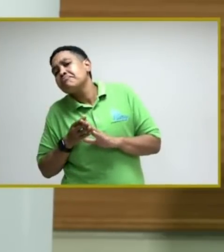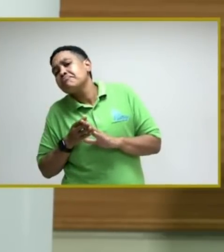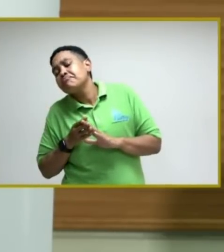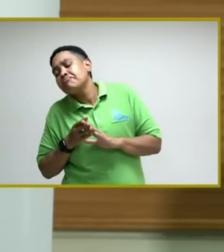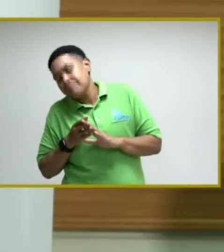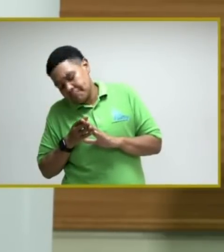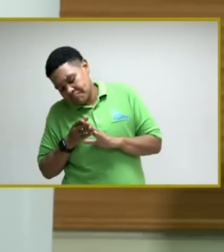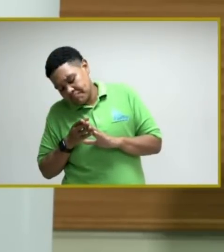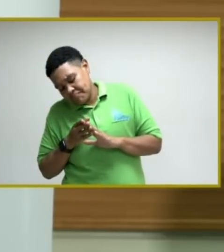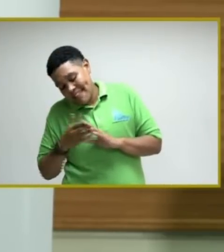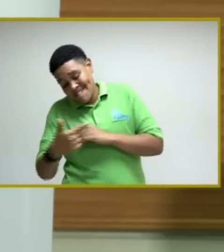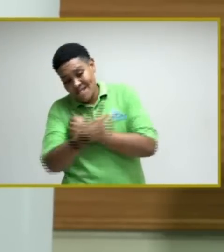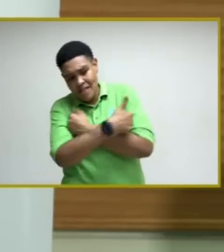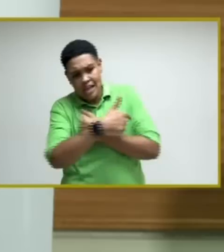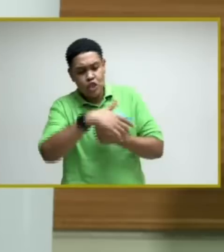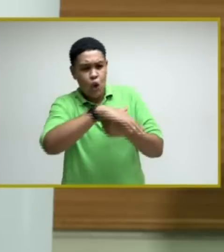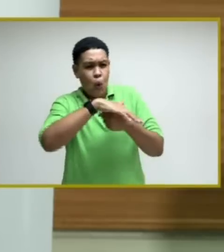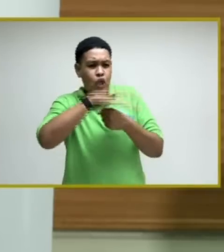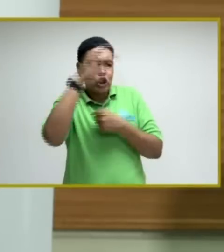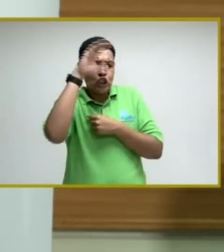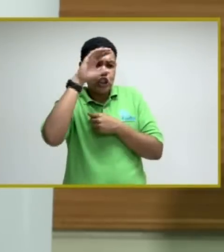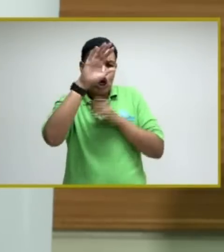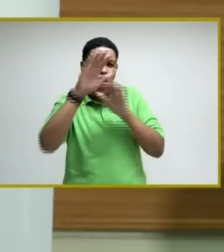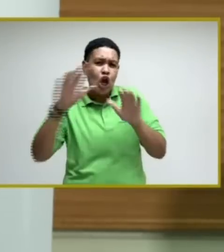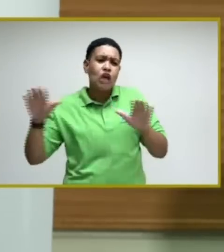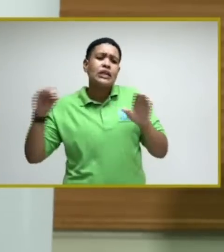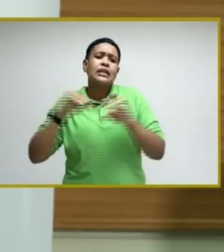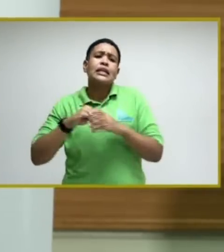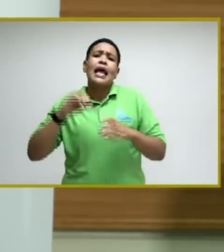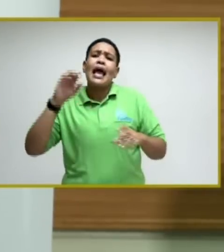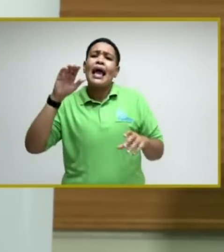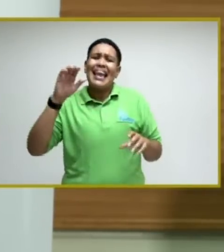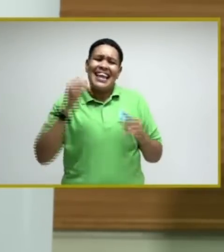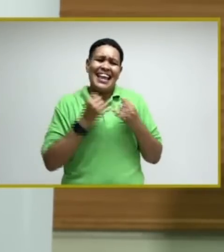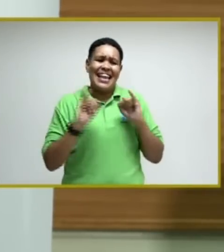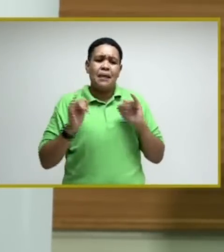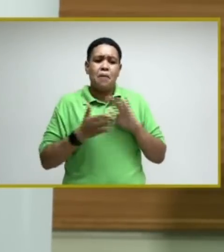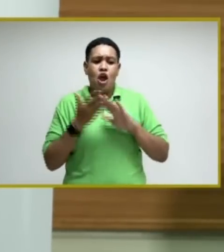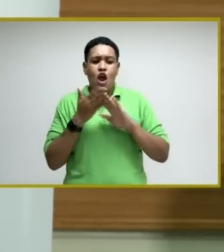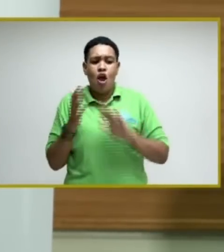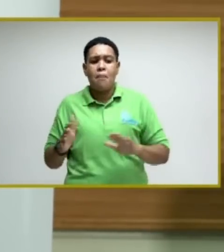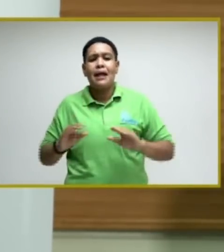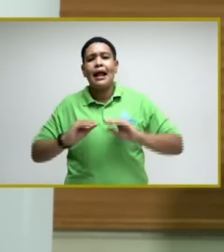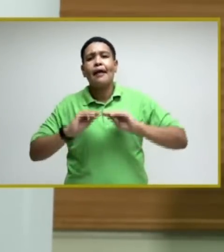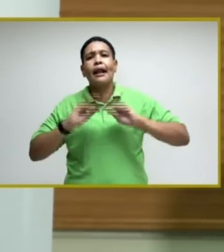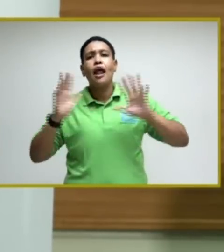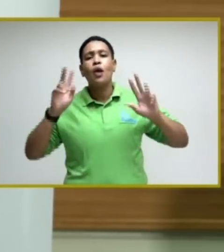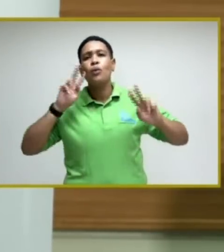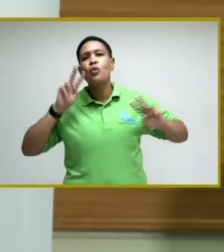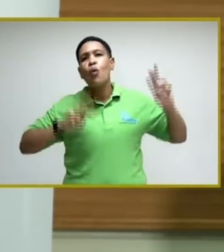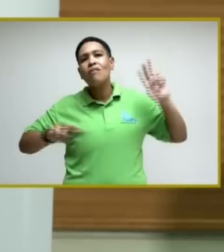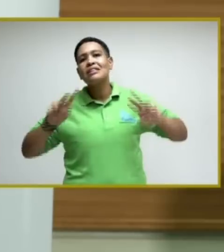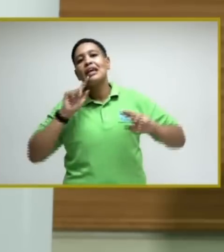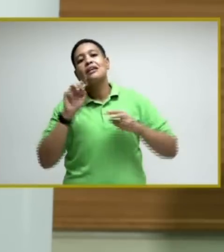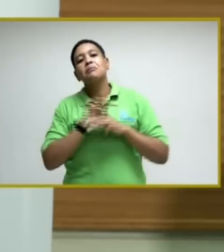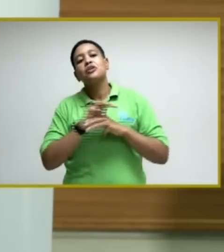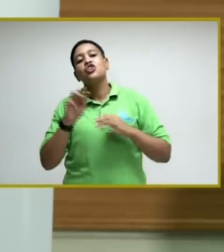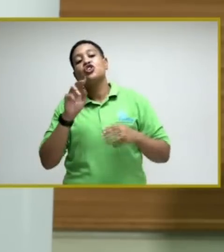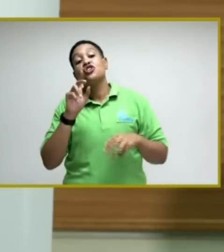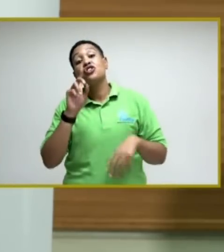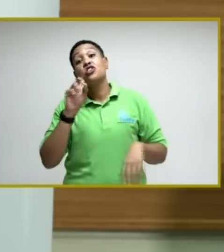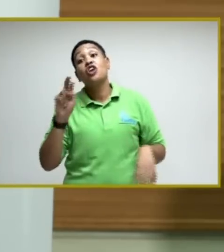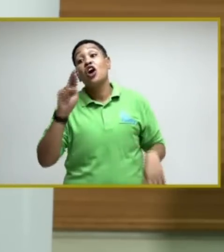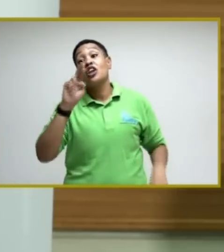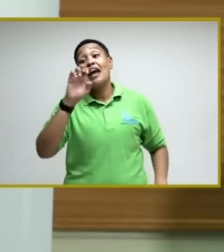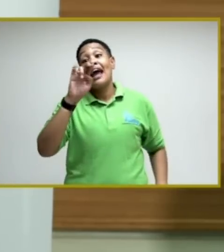vaccine locations, independent operators, if you will, clearly with the oversight of the ministry. And what Dr. Ennis